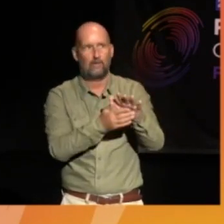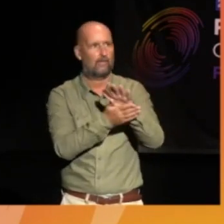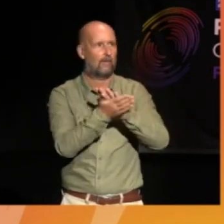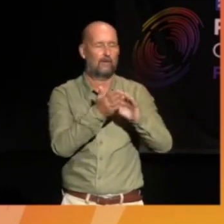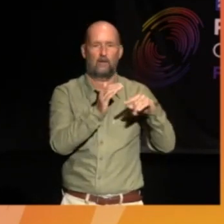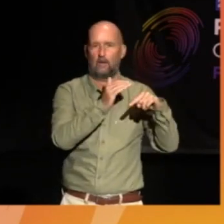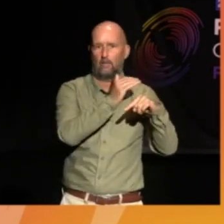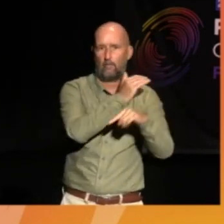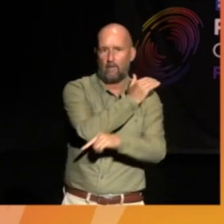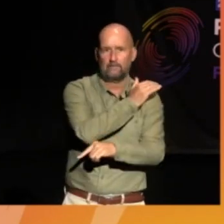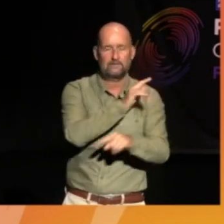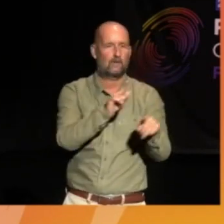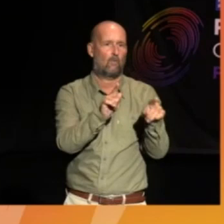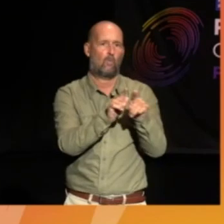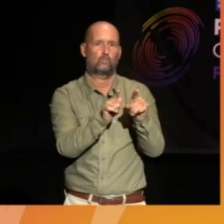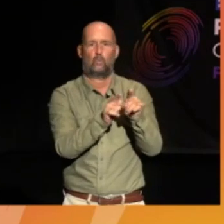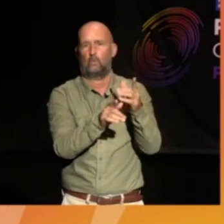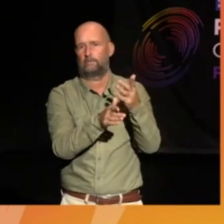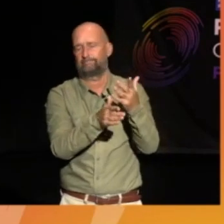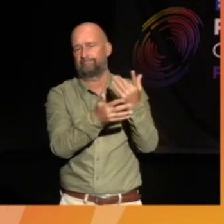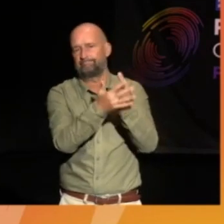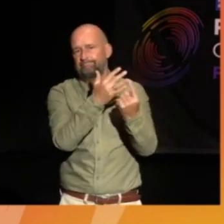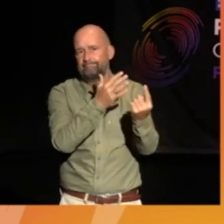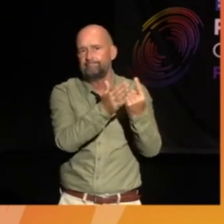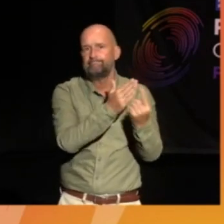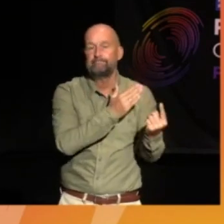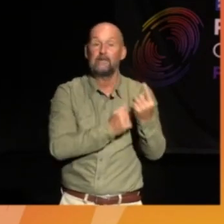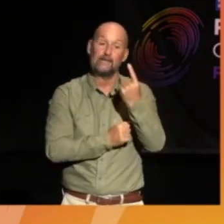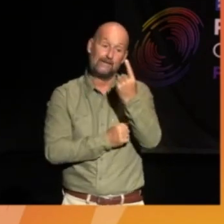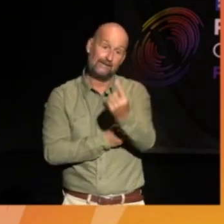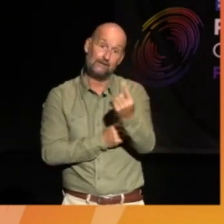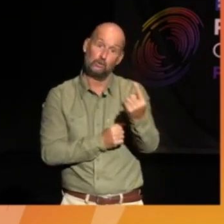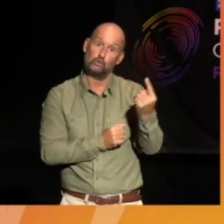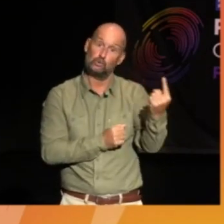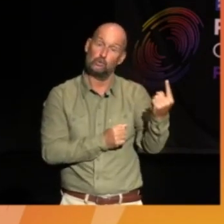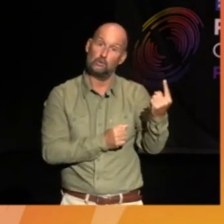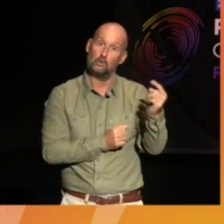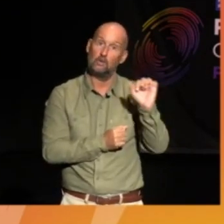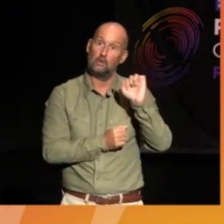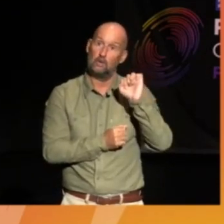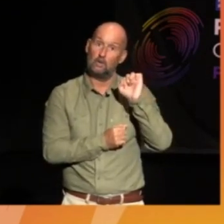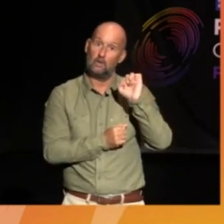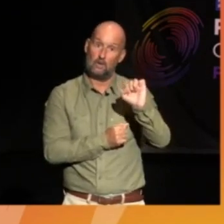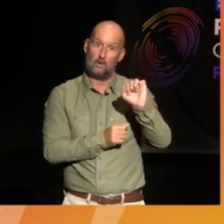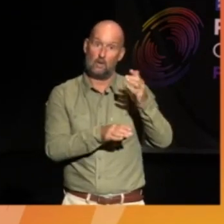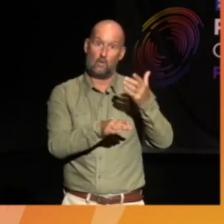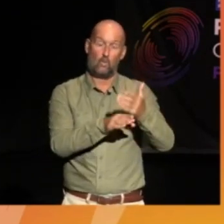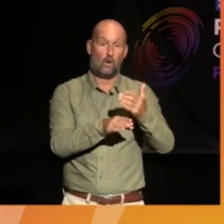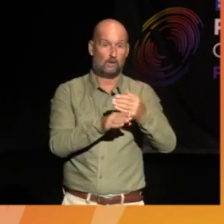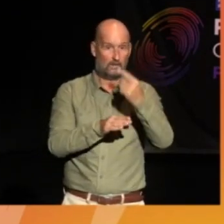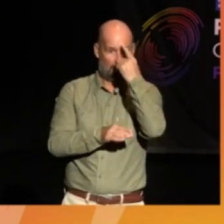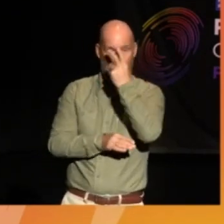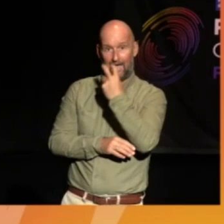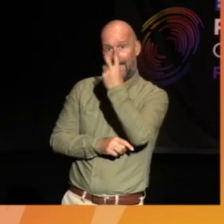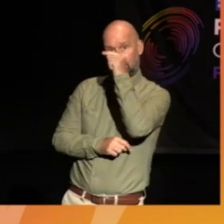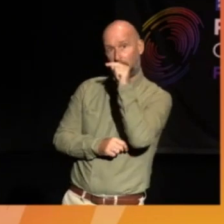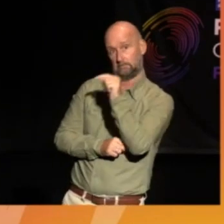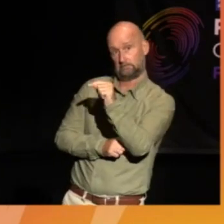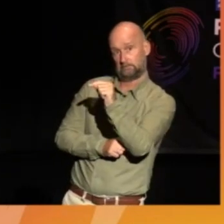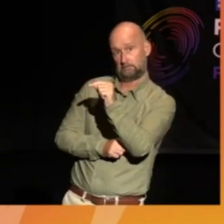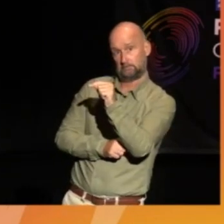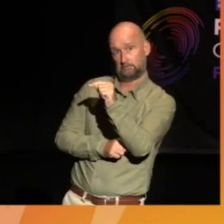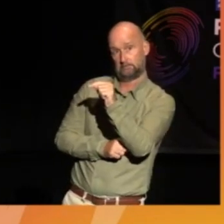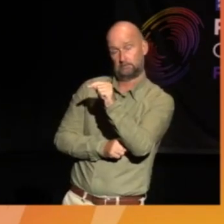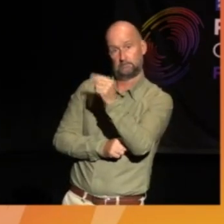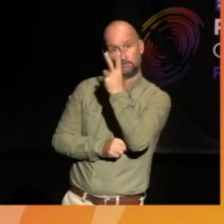and illiteracy. Every single child laborer is working at the cost of one adult's job, and that adult could be the